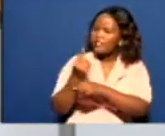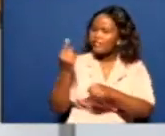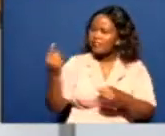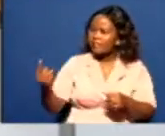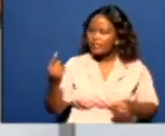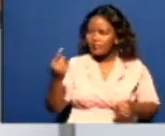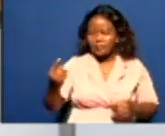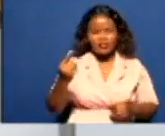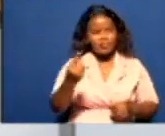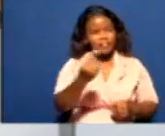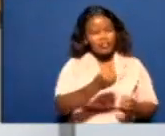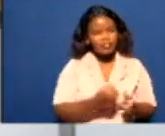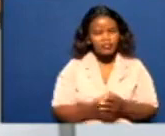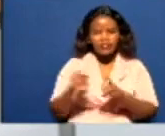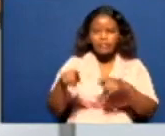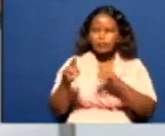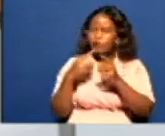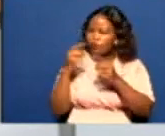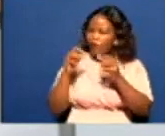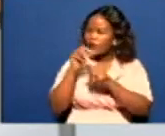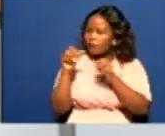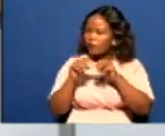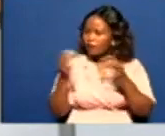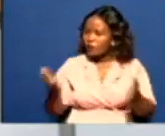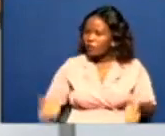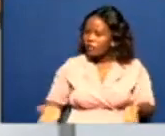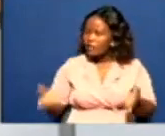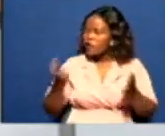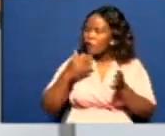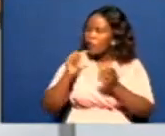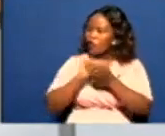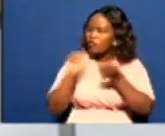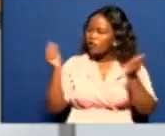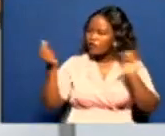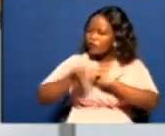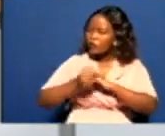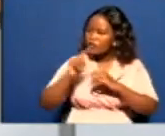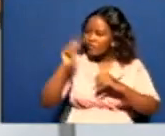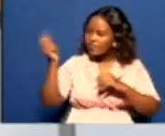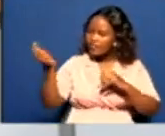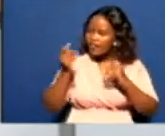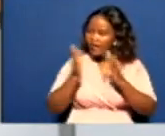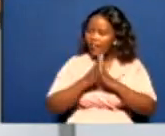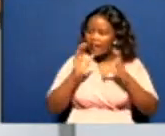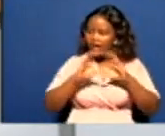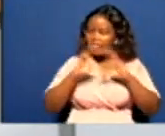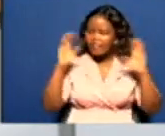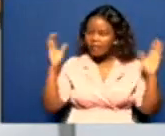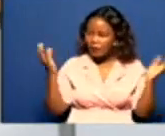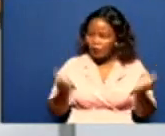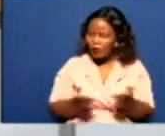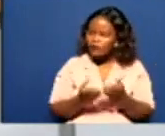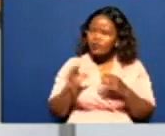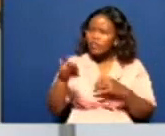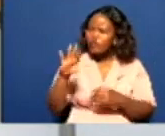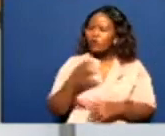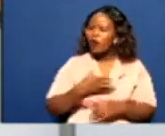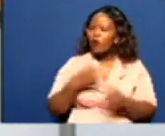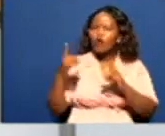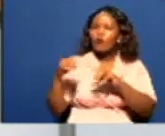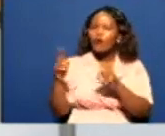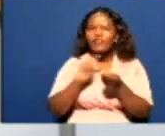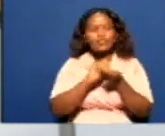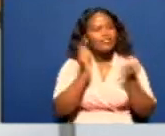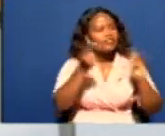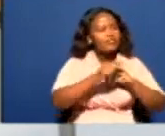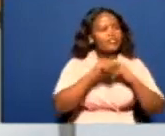you've talked about you want to change, of course, Kenya and the world if you give an opportunity. In your own words, how are you going to change that? And do